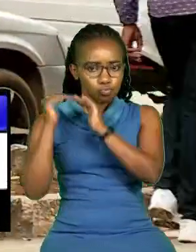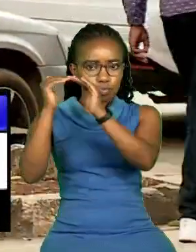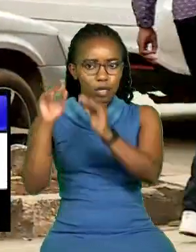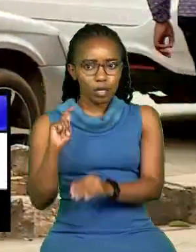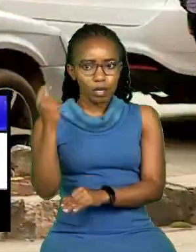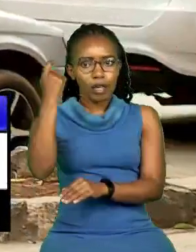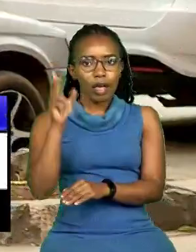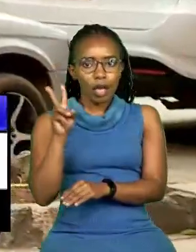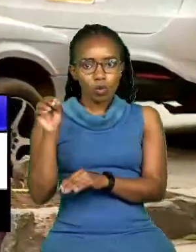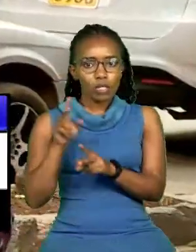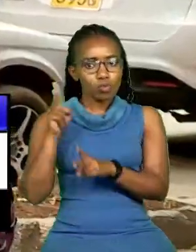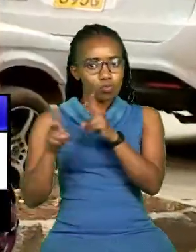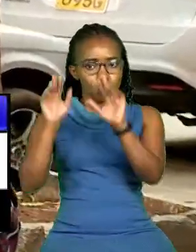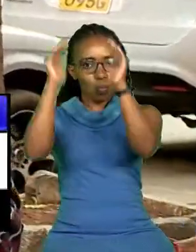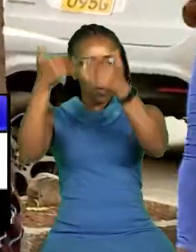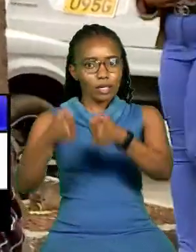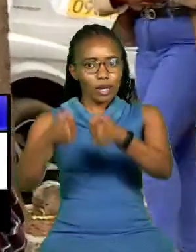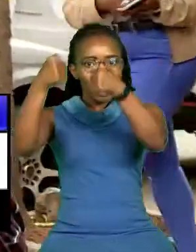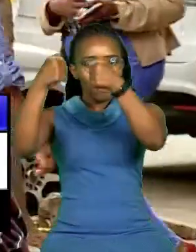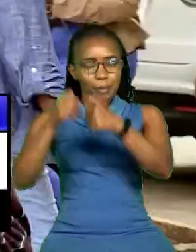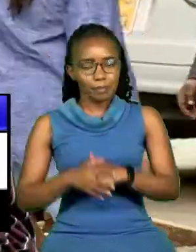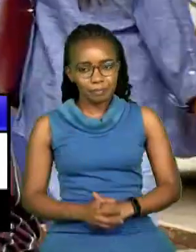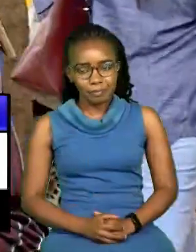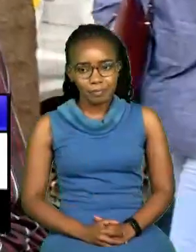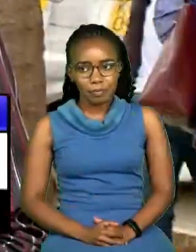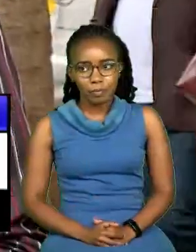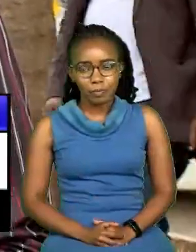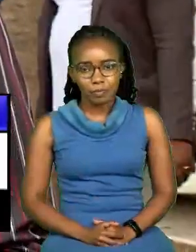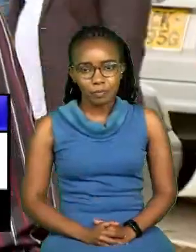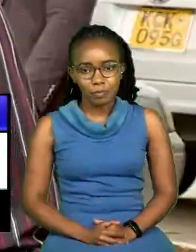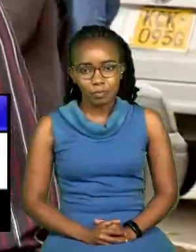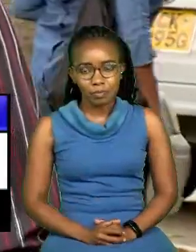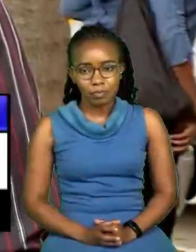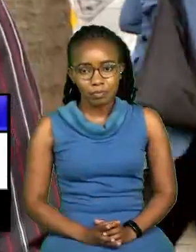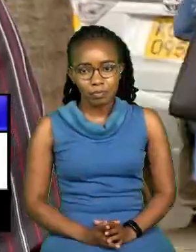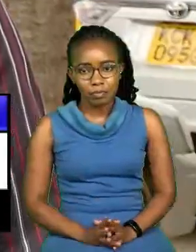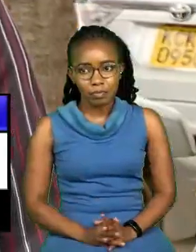the 2022 World Cup in Qatar? Reporting for Switch TV,